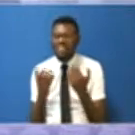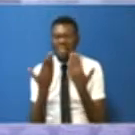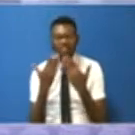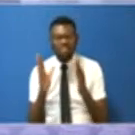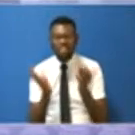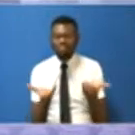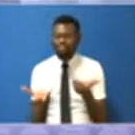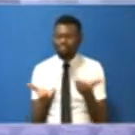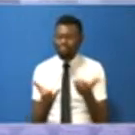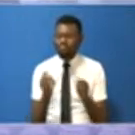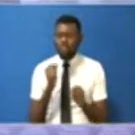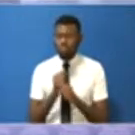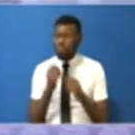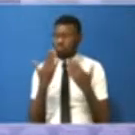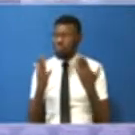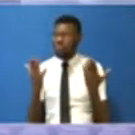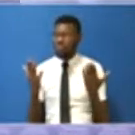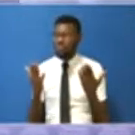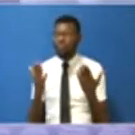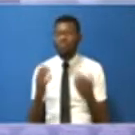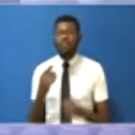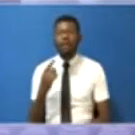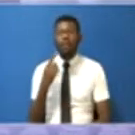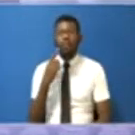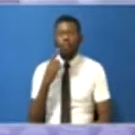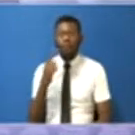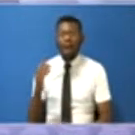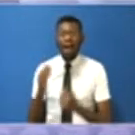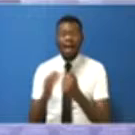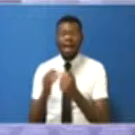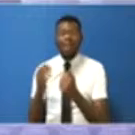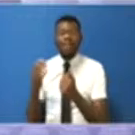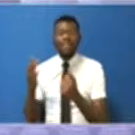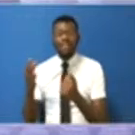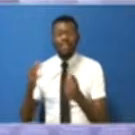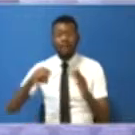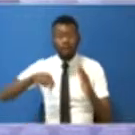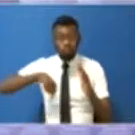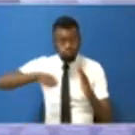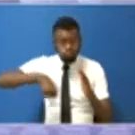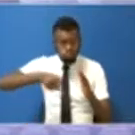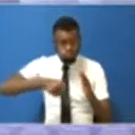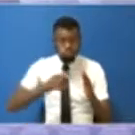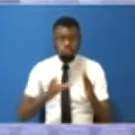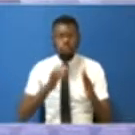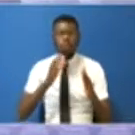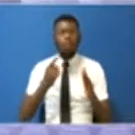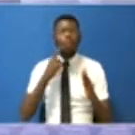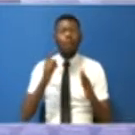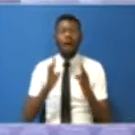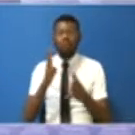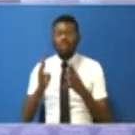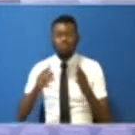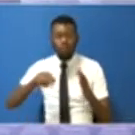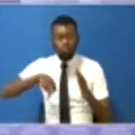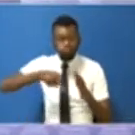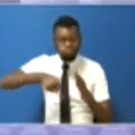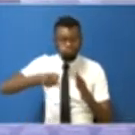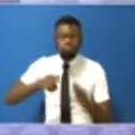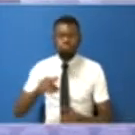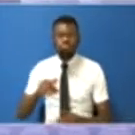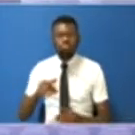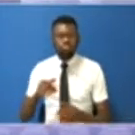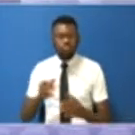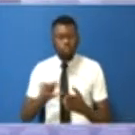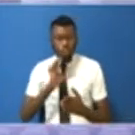they have done they have sunk 193 boreholes in the metropolitan area 144 of those boreholes has been in our informal